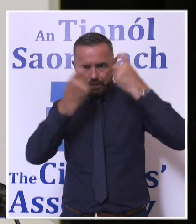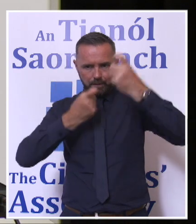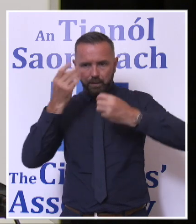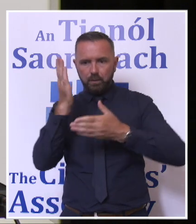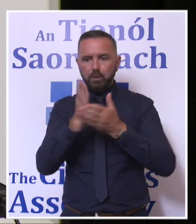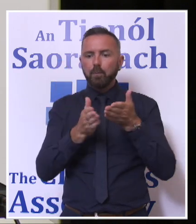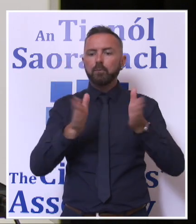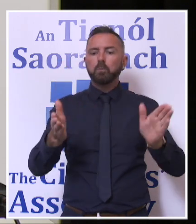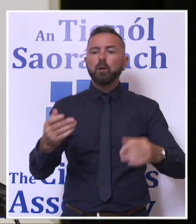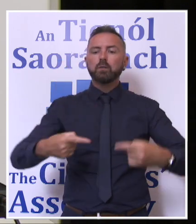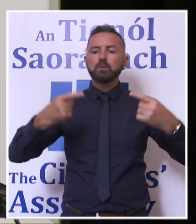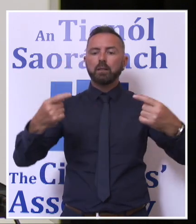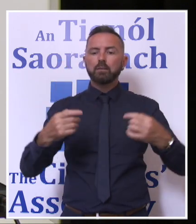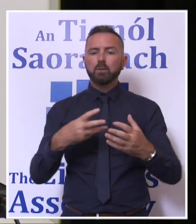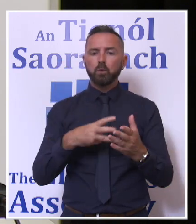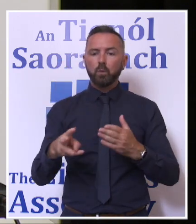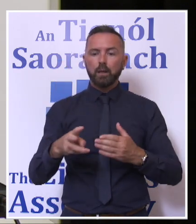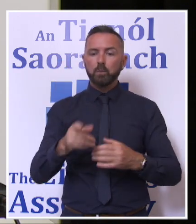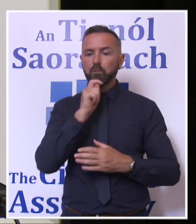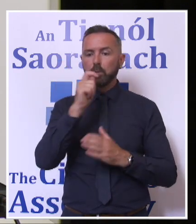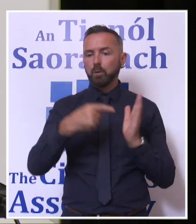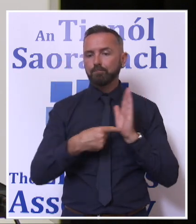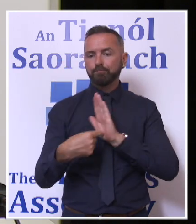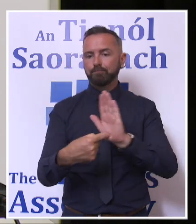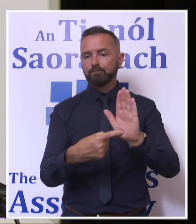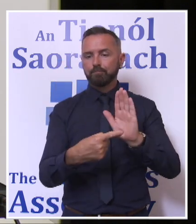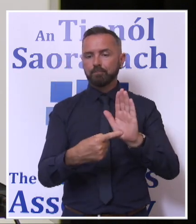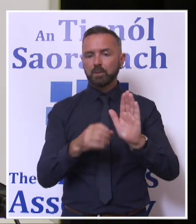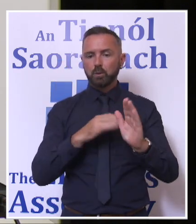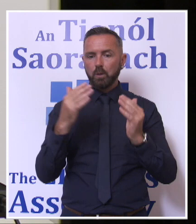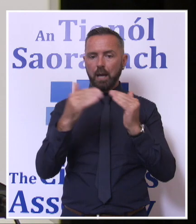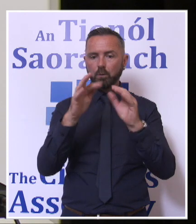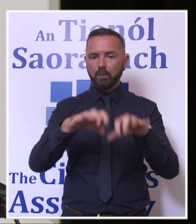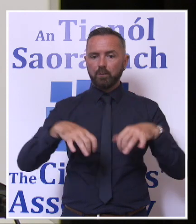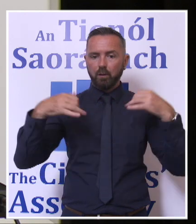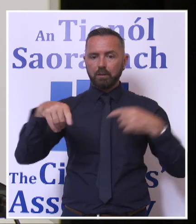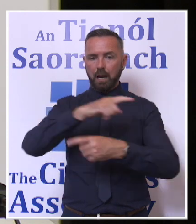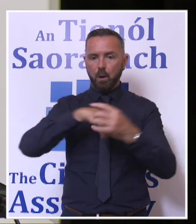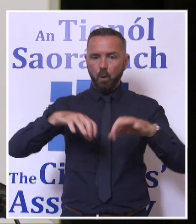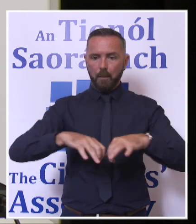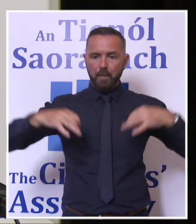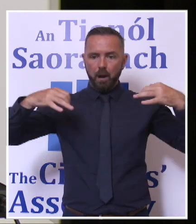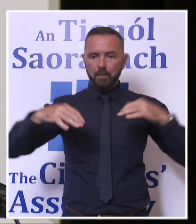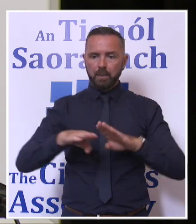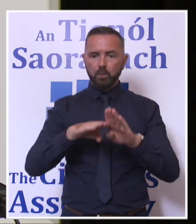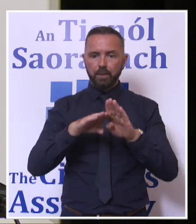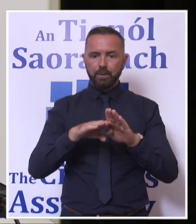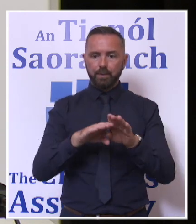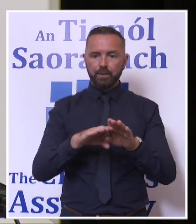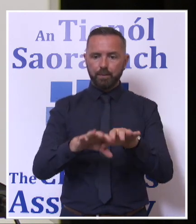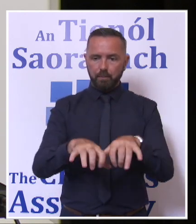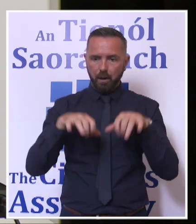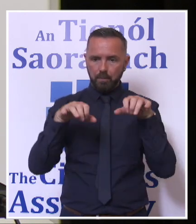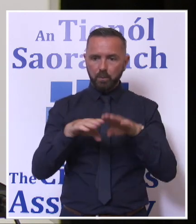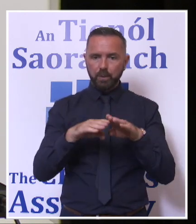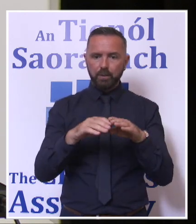broader challenges that we face when we need to report back to our House of Oireachtas, our Parliament, with